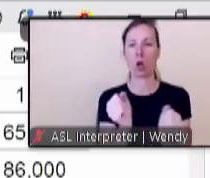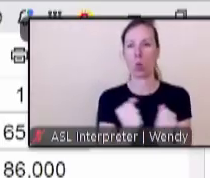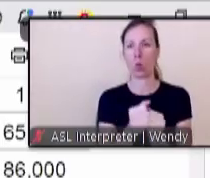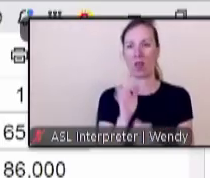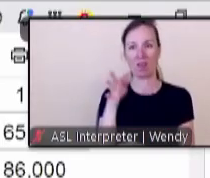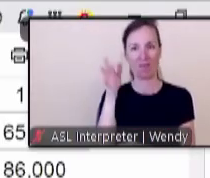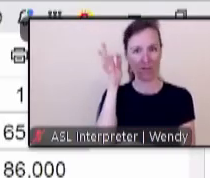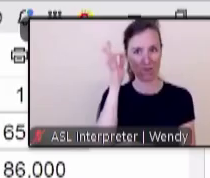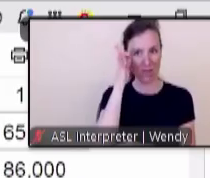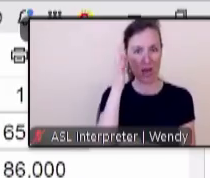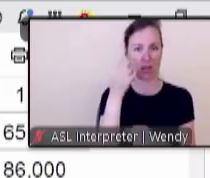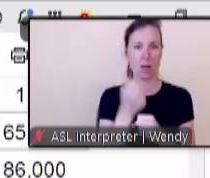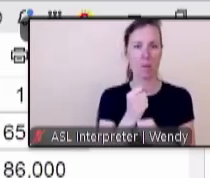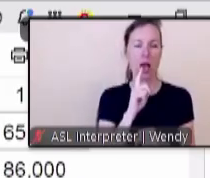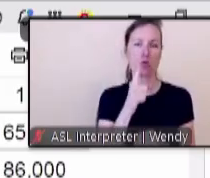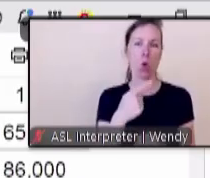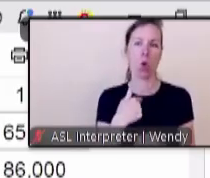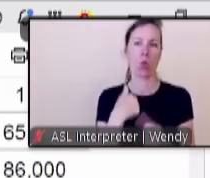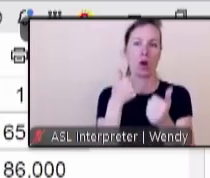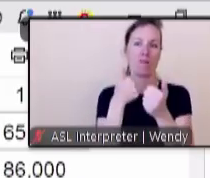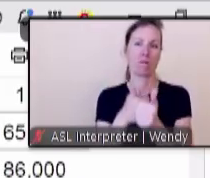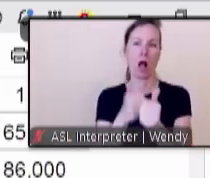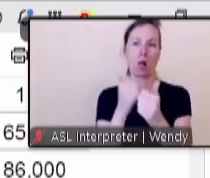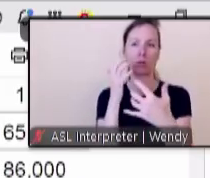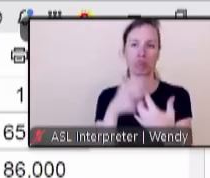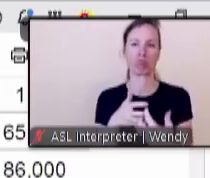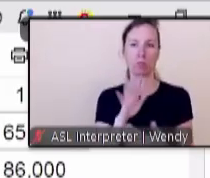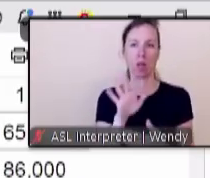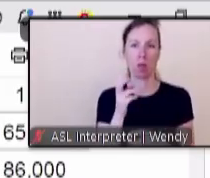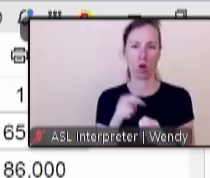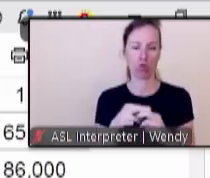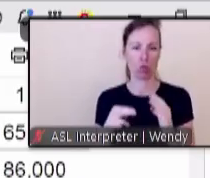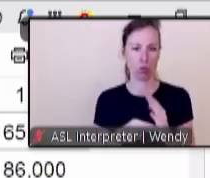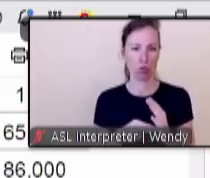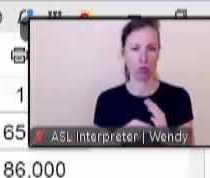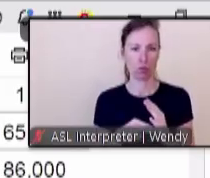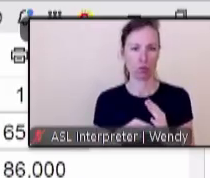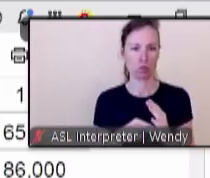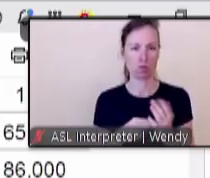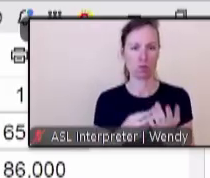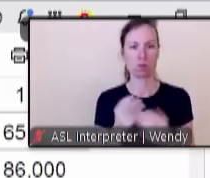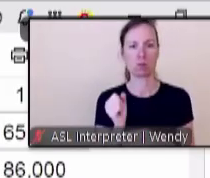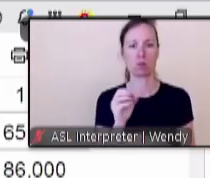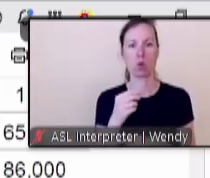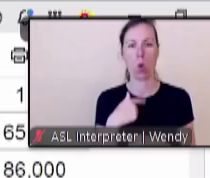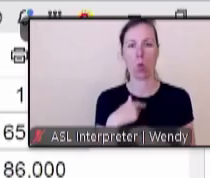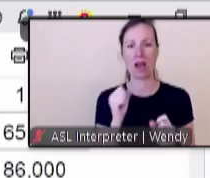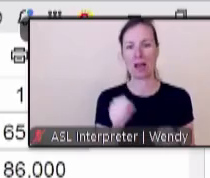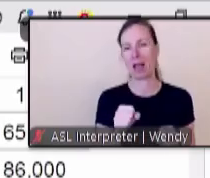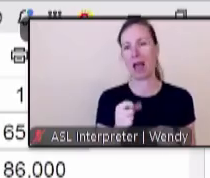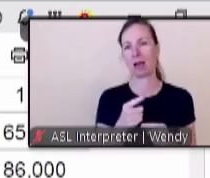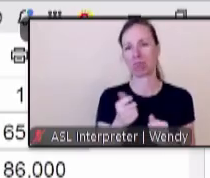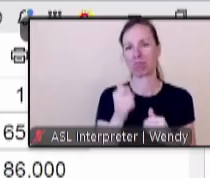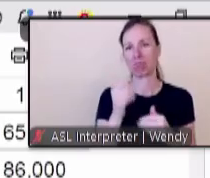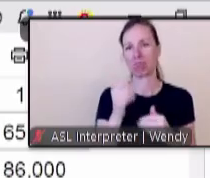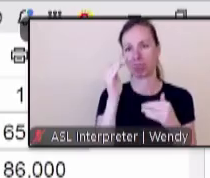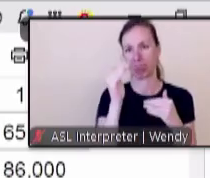make sure that we're in compliance so that we can exhaust those funds. And the same thing with the state. So I feel pretty confident on your